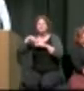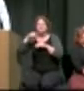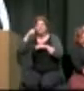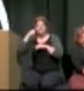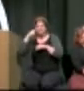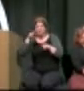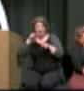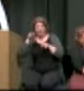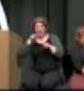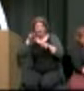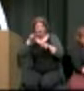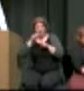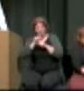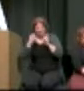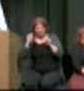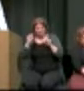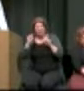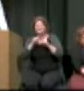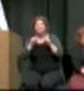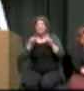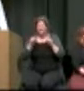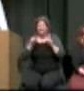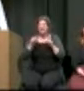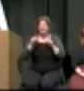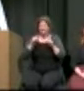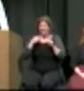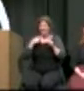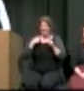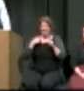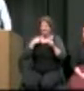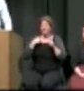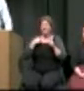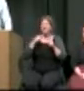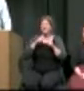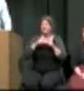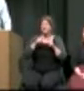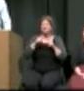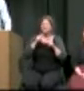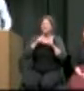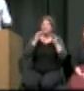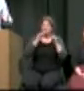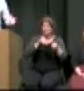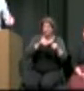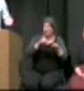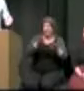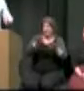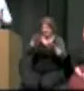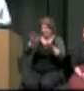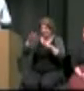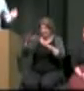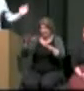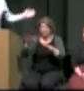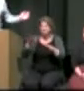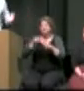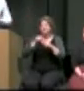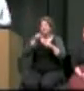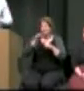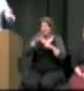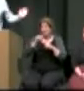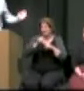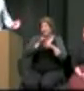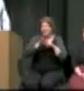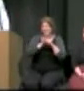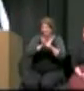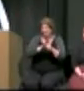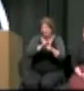eye on everyone, but we had to take it off exactly how we installed it. So once it hit the other side, take 20 feet off,